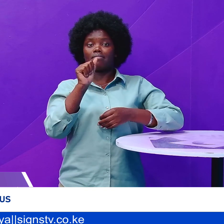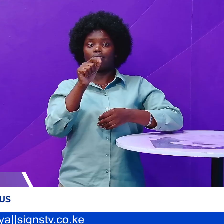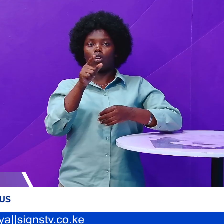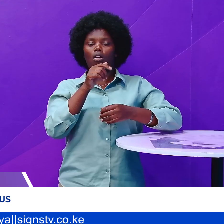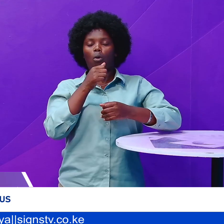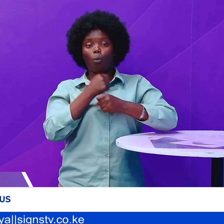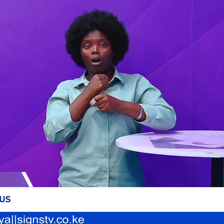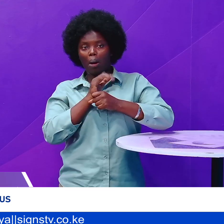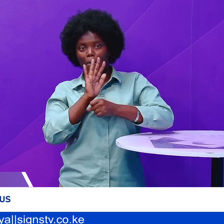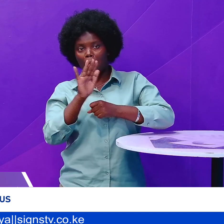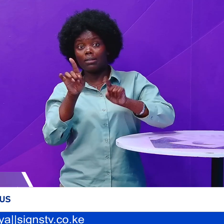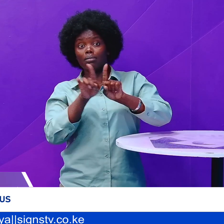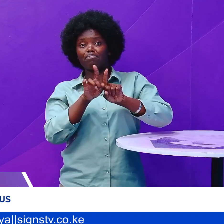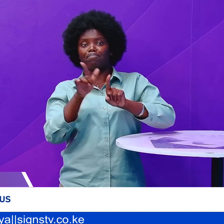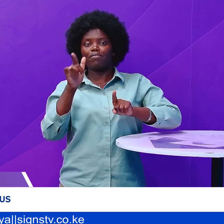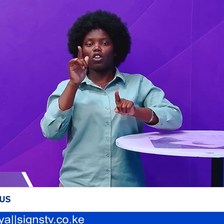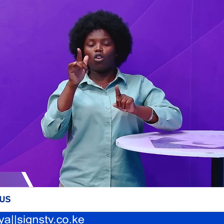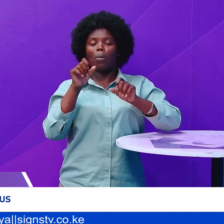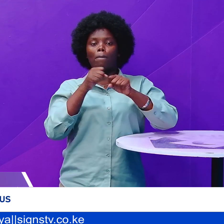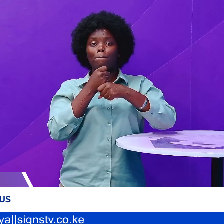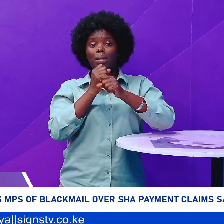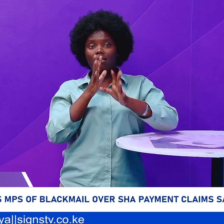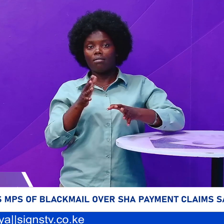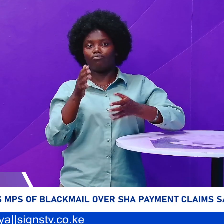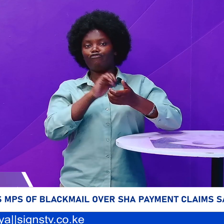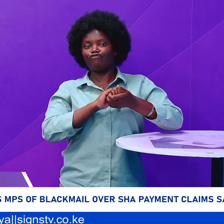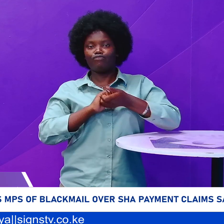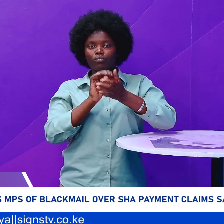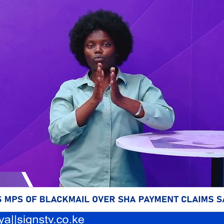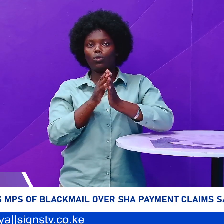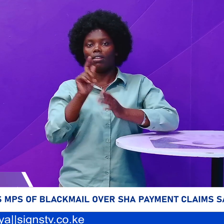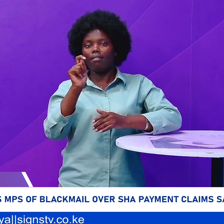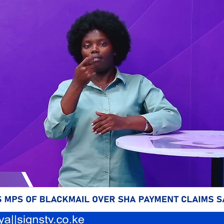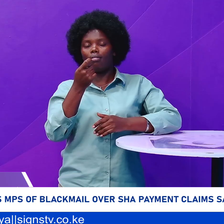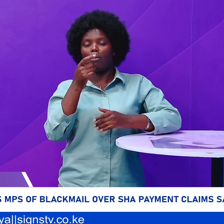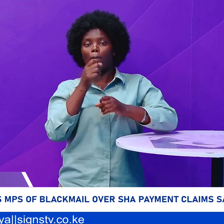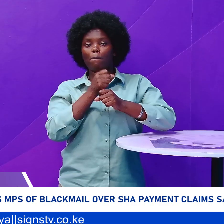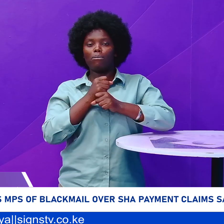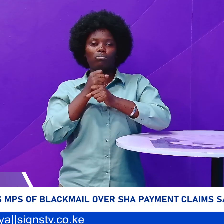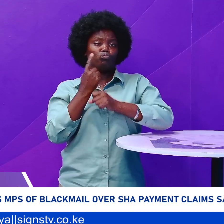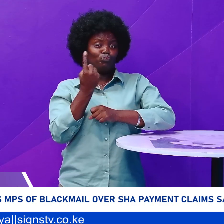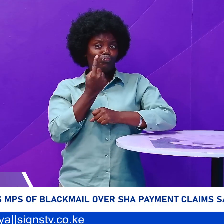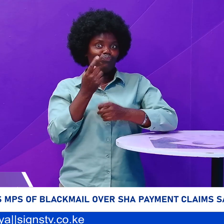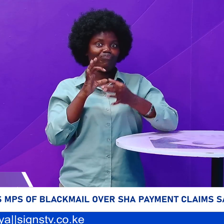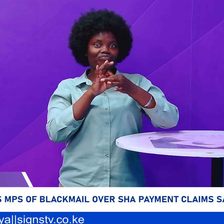He maintained that the government would not relent in ensuring accountability in the SHA